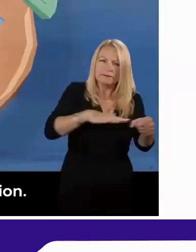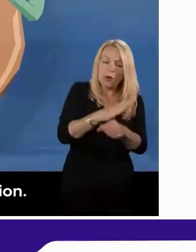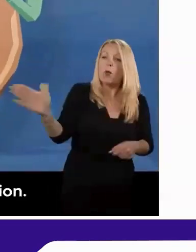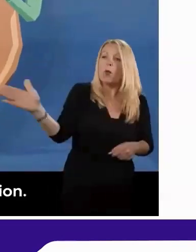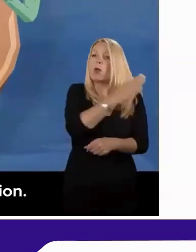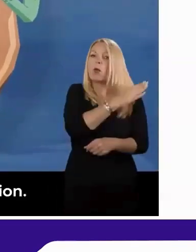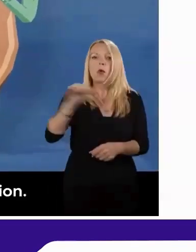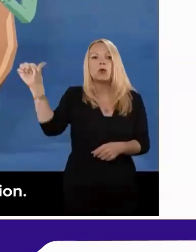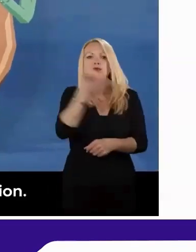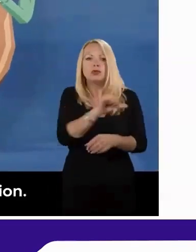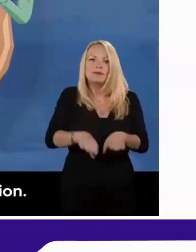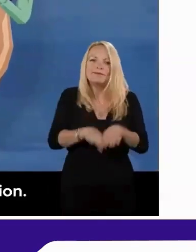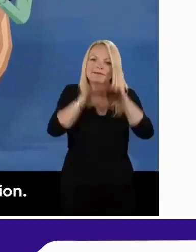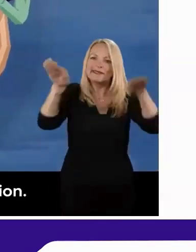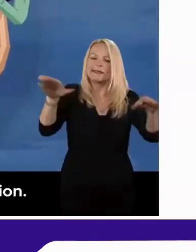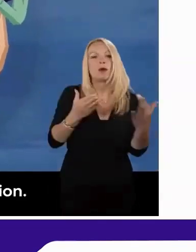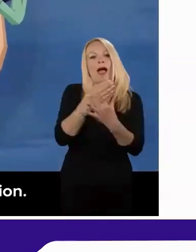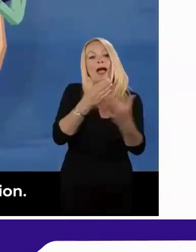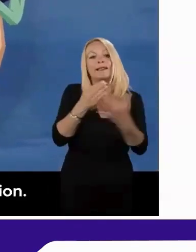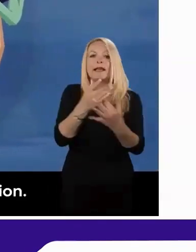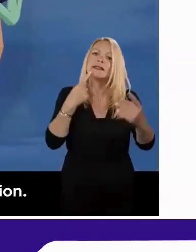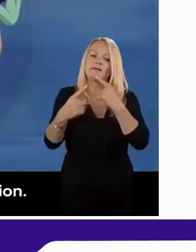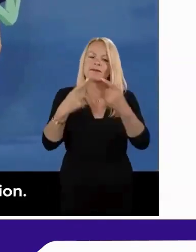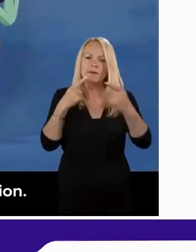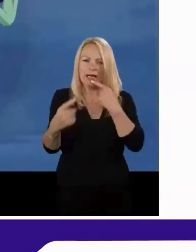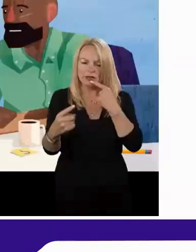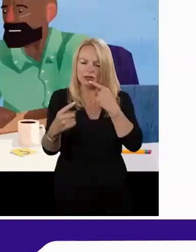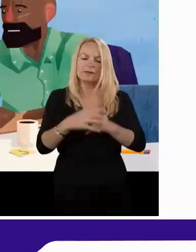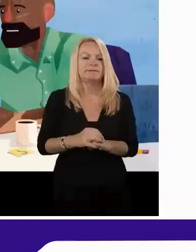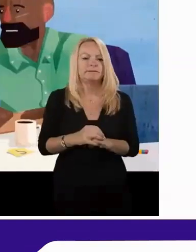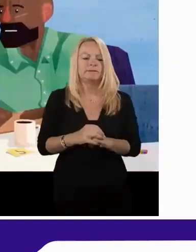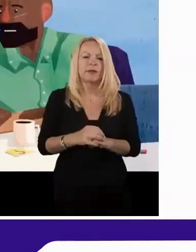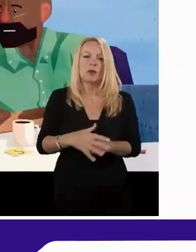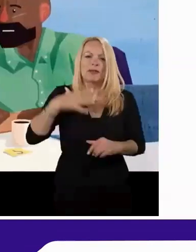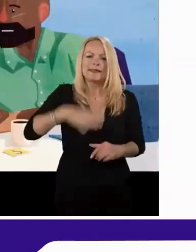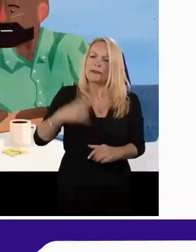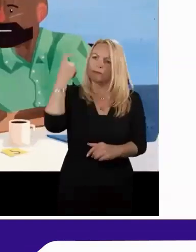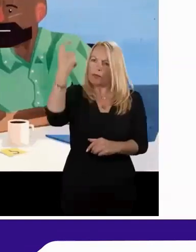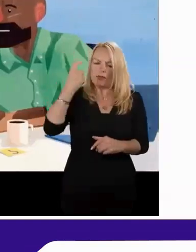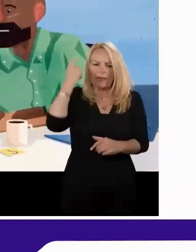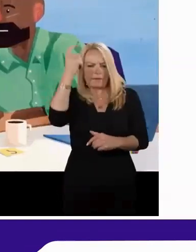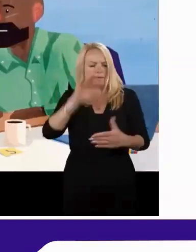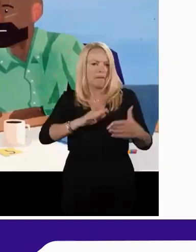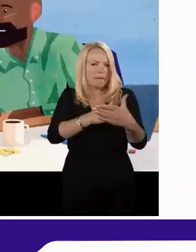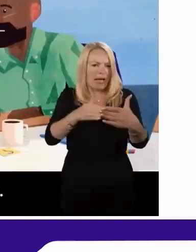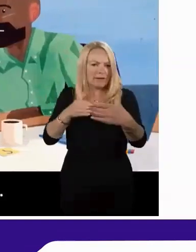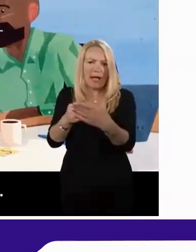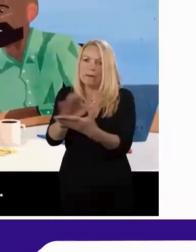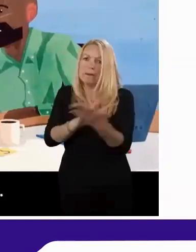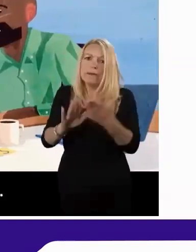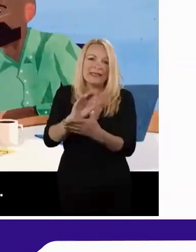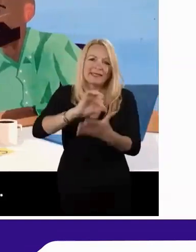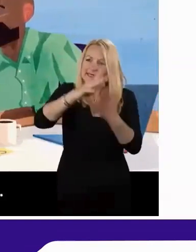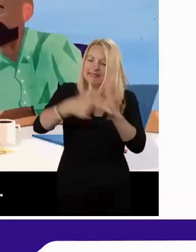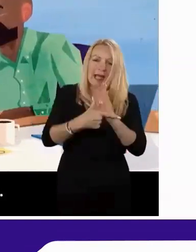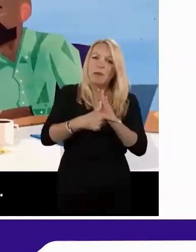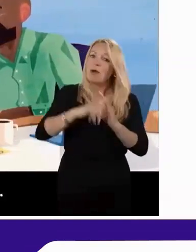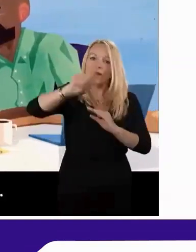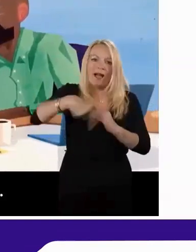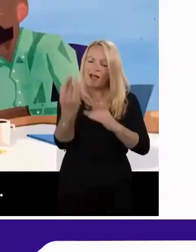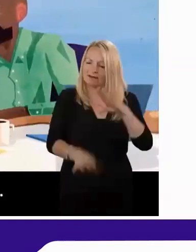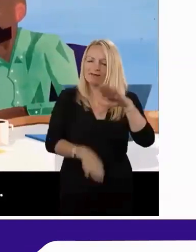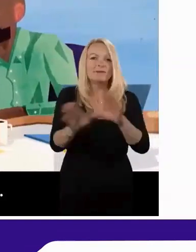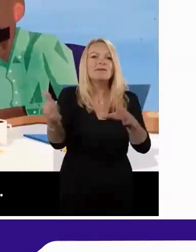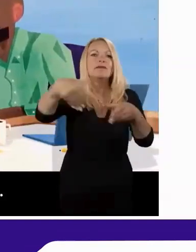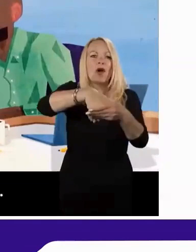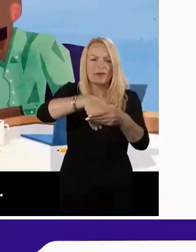workplace, everybody should have equal access to information. Lack of consideration of potential barriers prevent disabled people